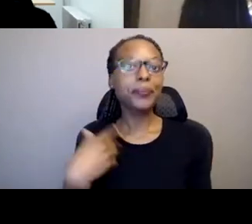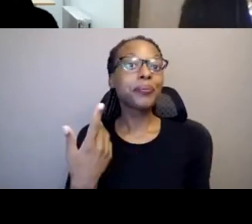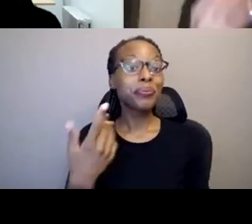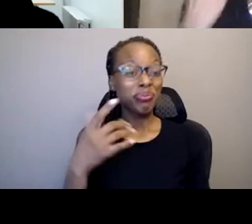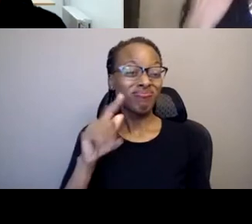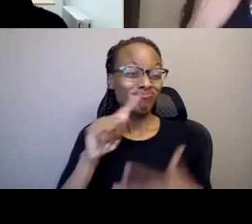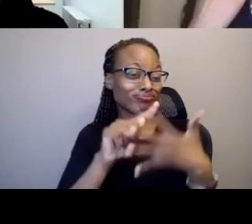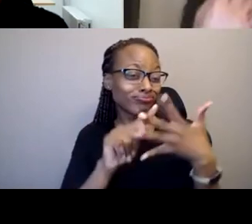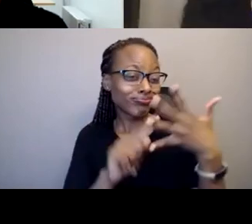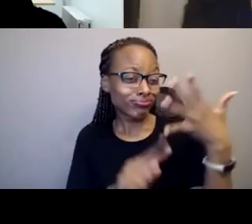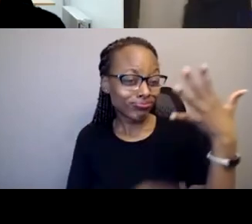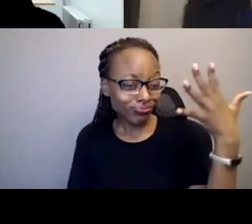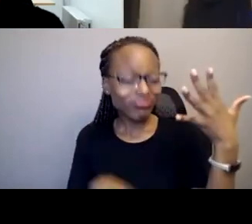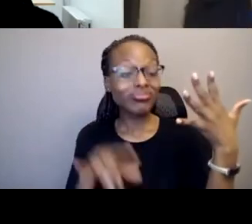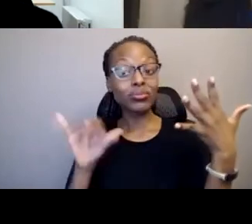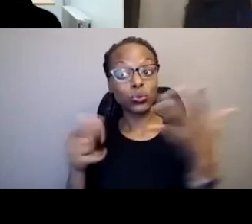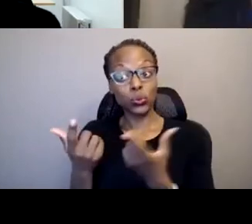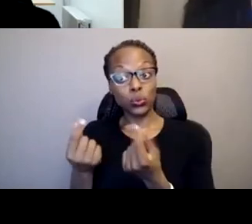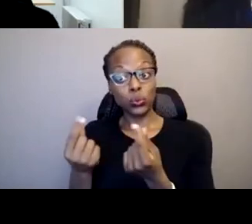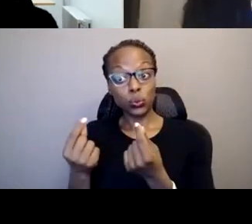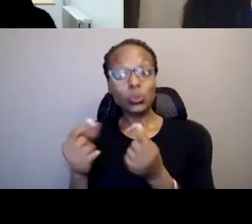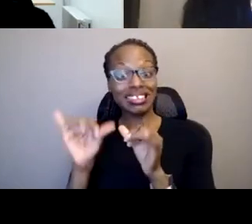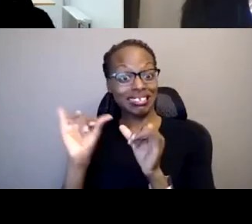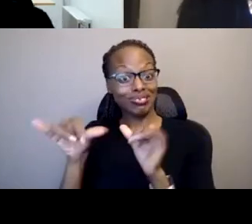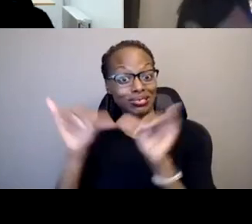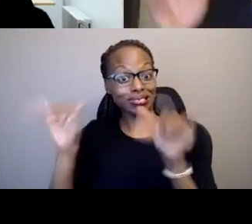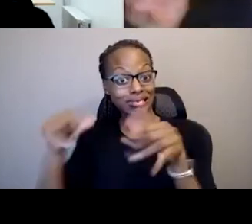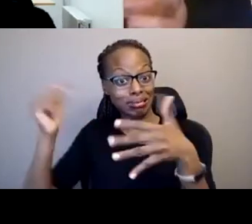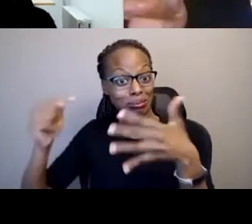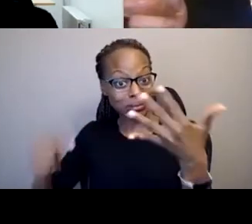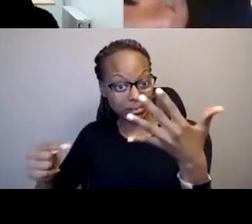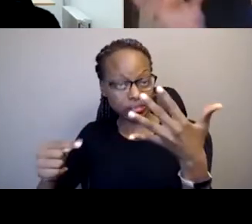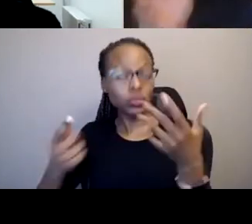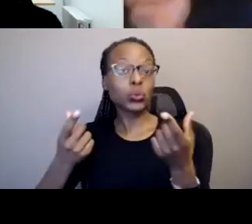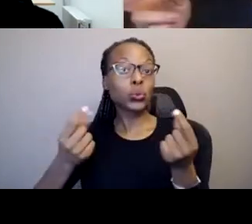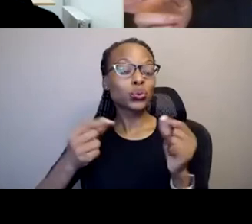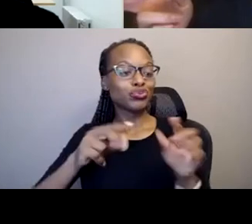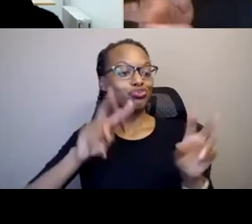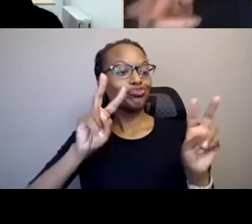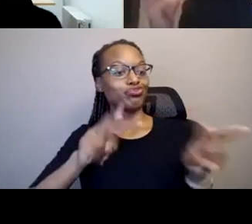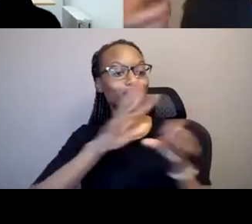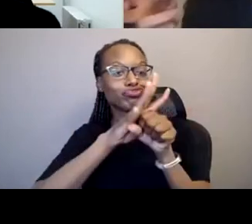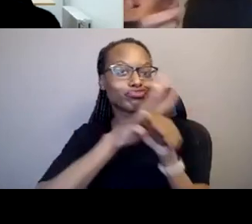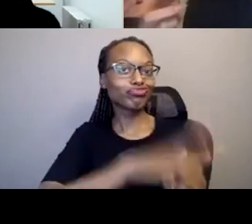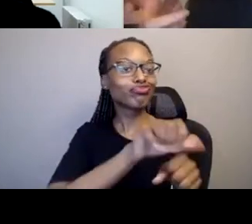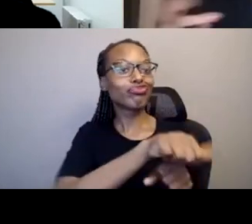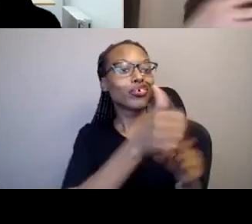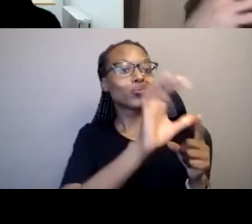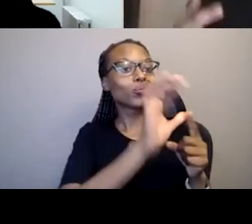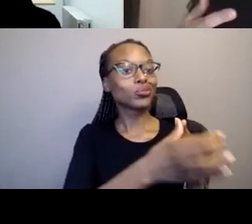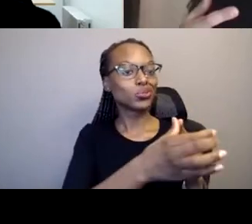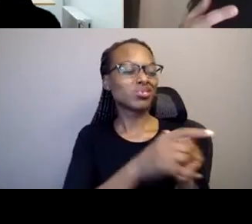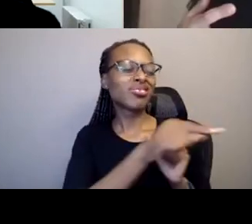and otherized non-Western European cultures, seeing them as, quote, primitive, backwards, savage,